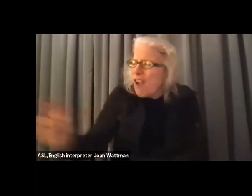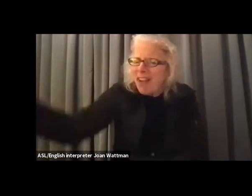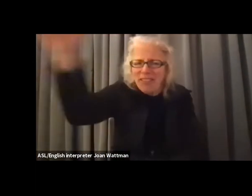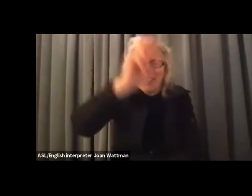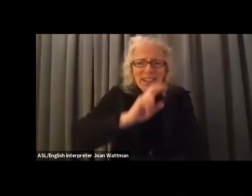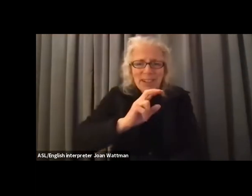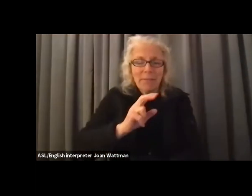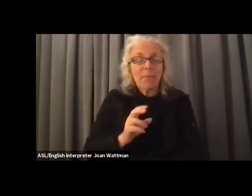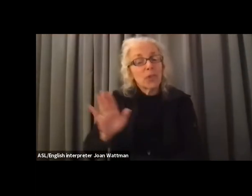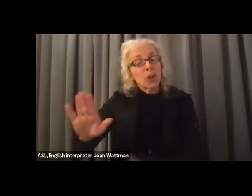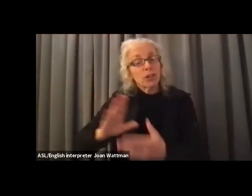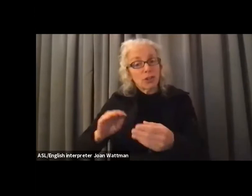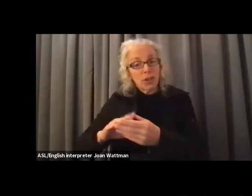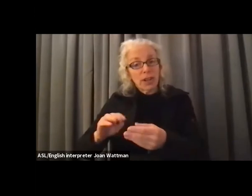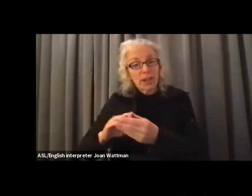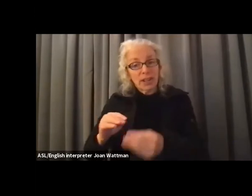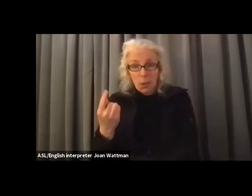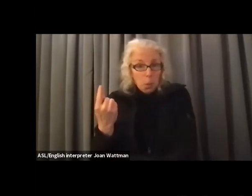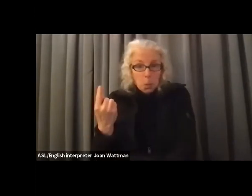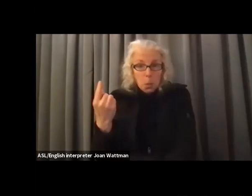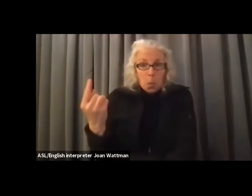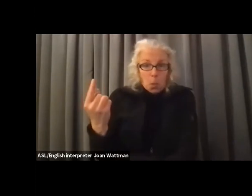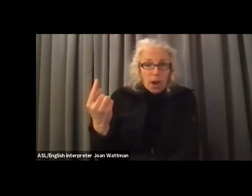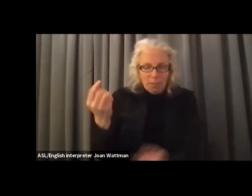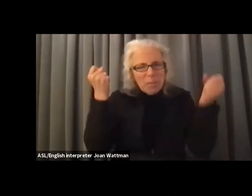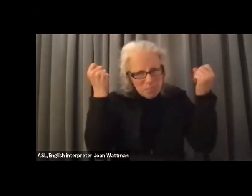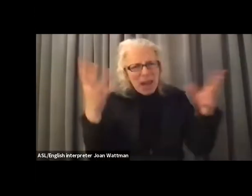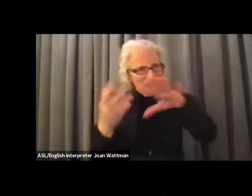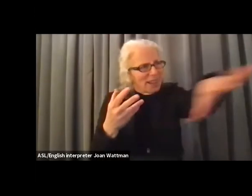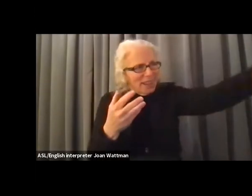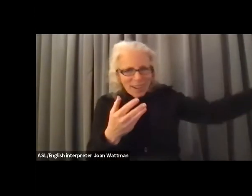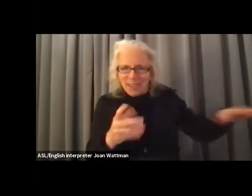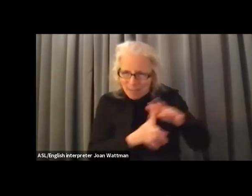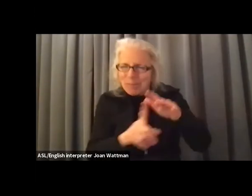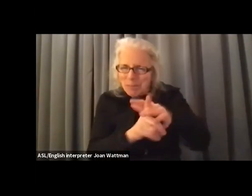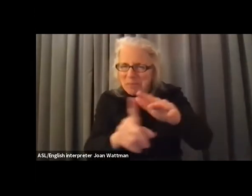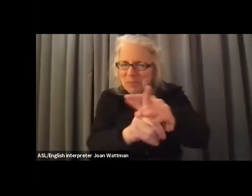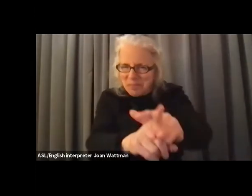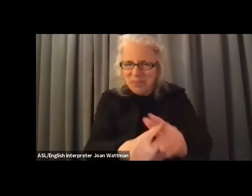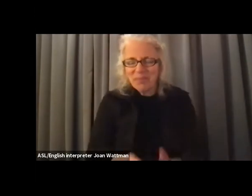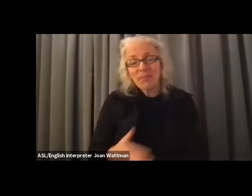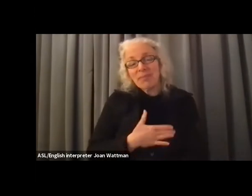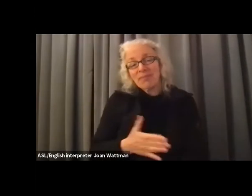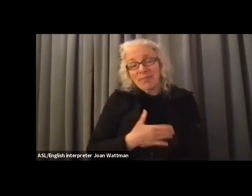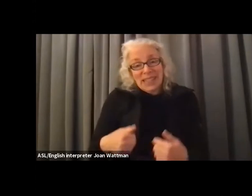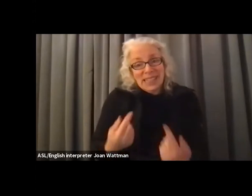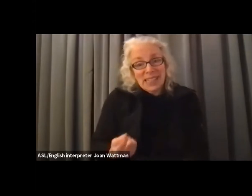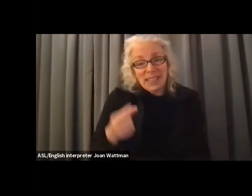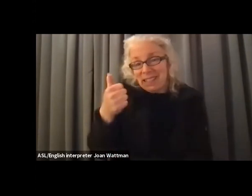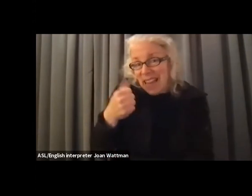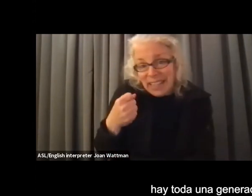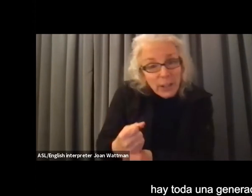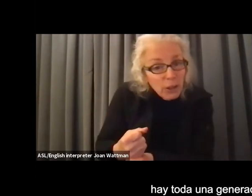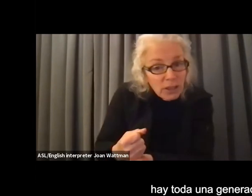and her story is only one among many. I'm so glad that over the last decade or